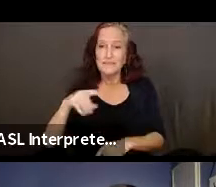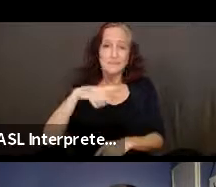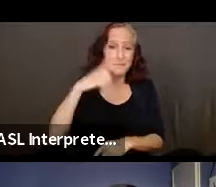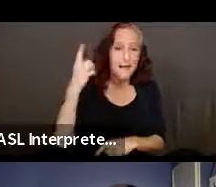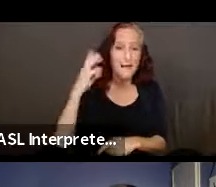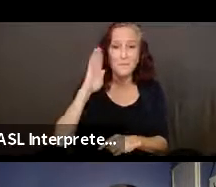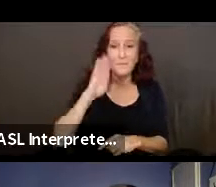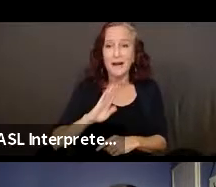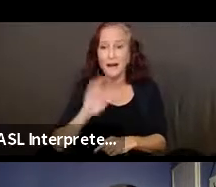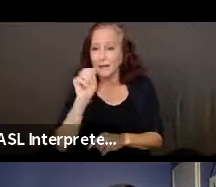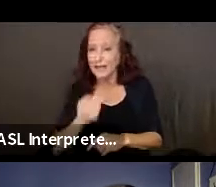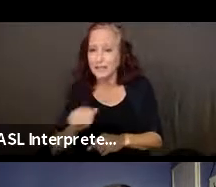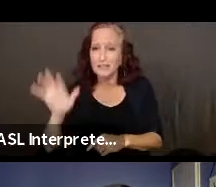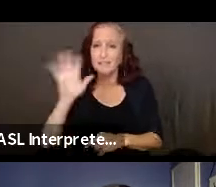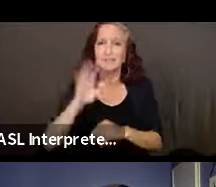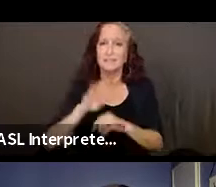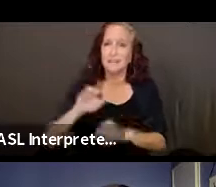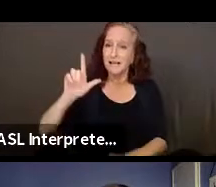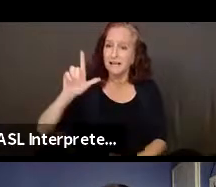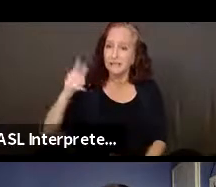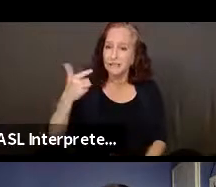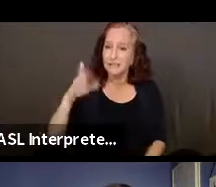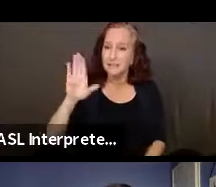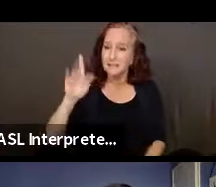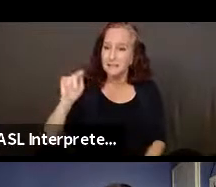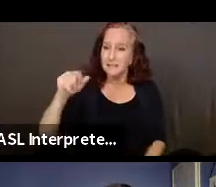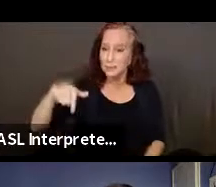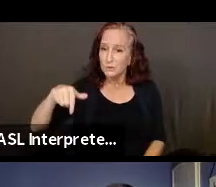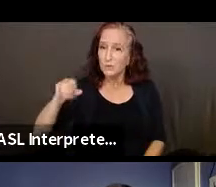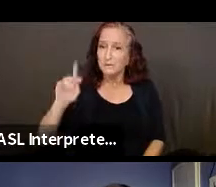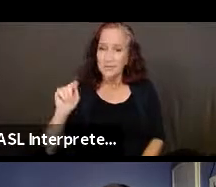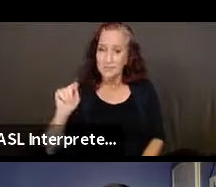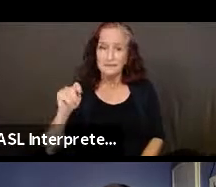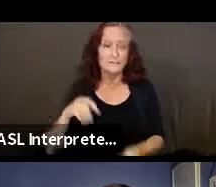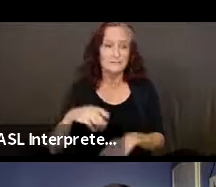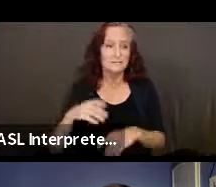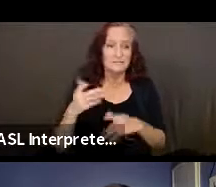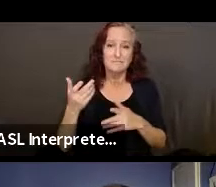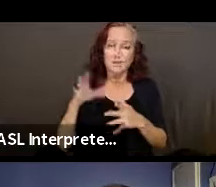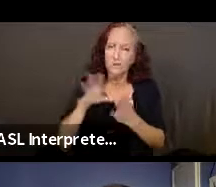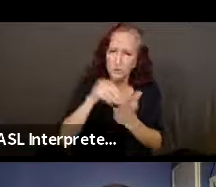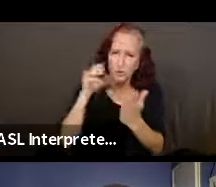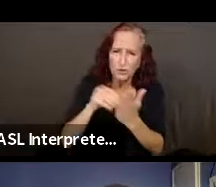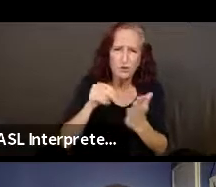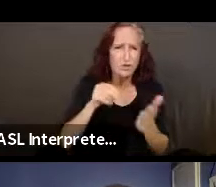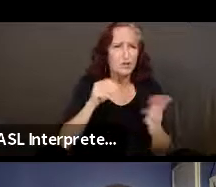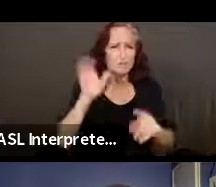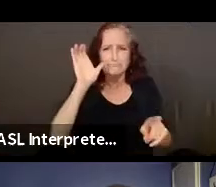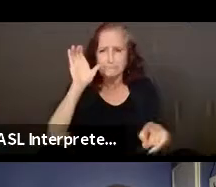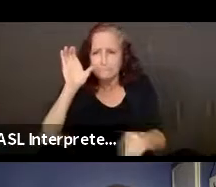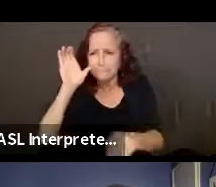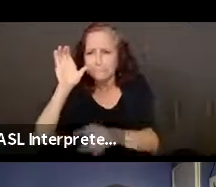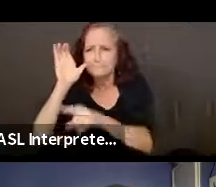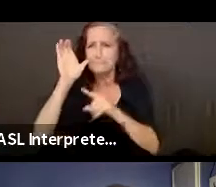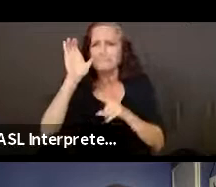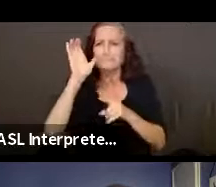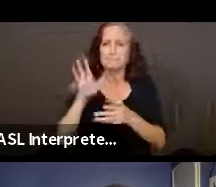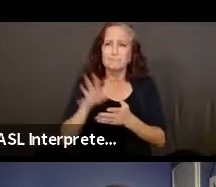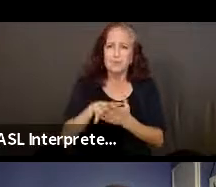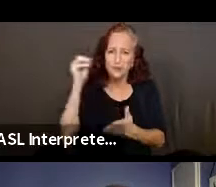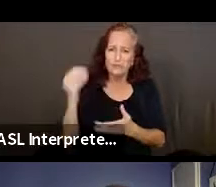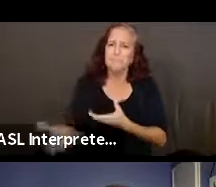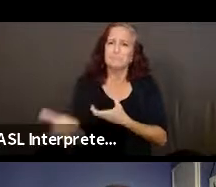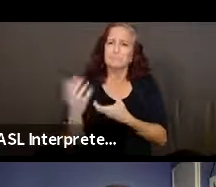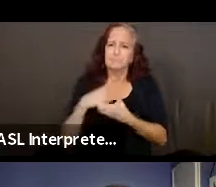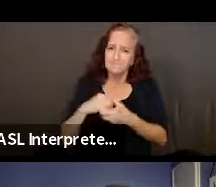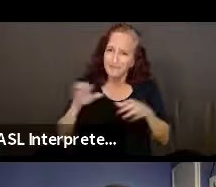so that I could really expand my own knowledge and worldview and take action. So over the years, the